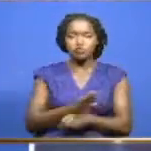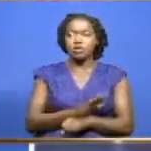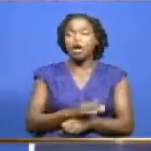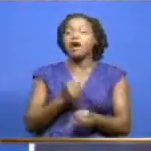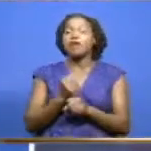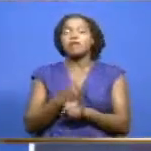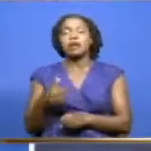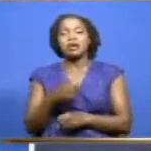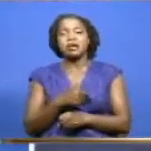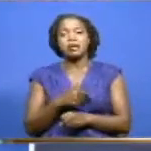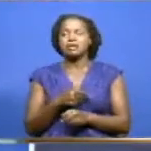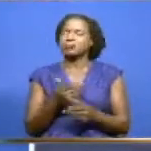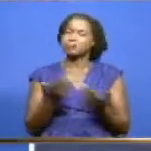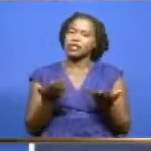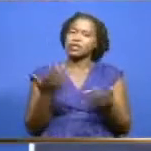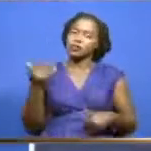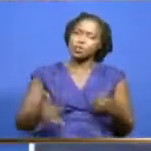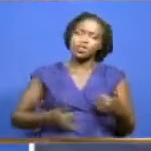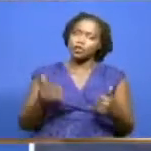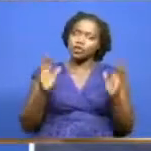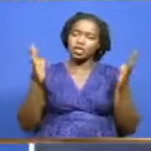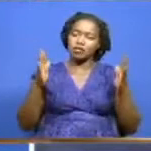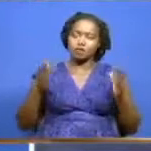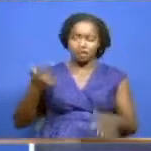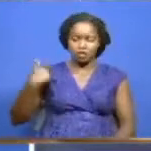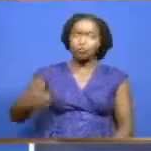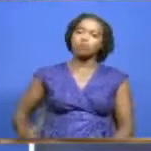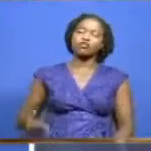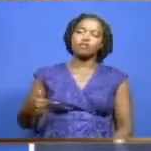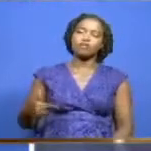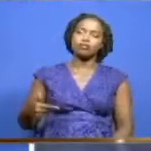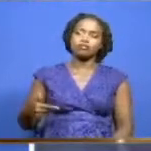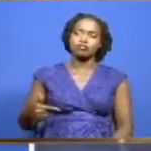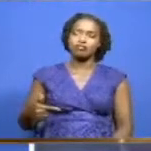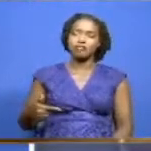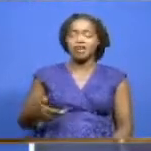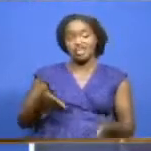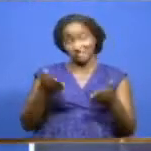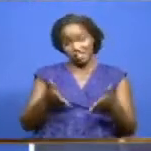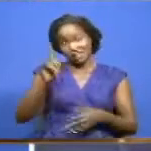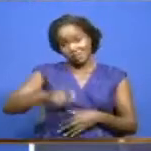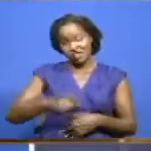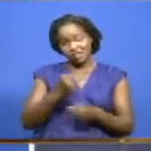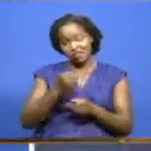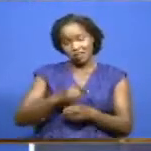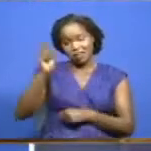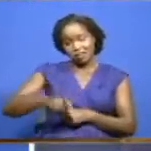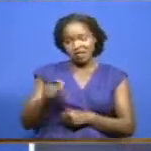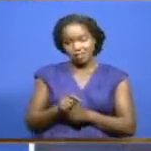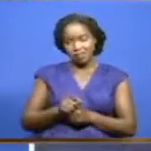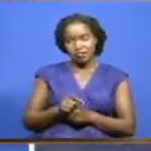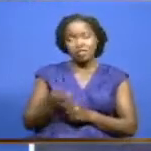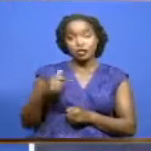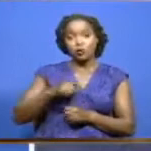that we have to enjoy Christmas in uniform, we have to be here, we have to work. The reason why we join you